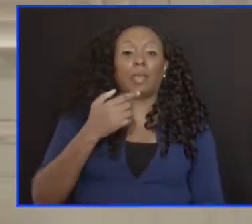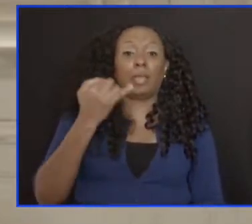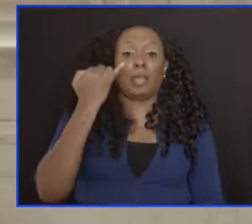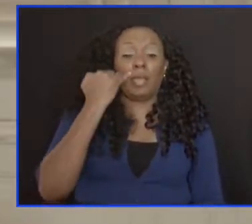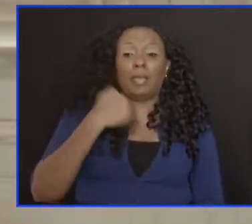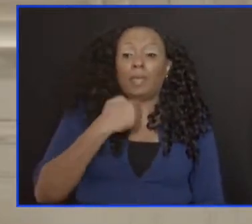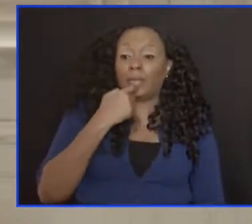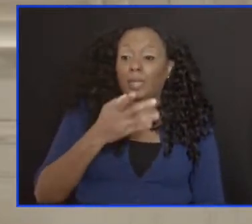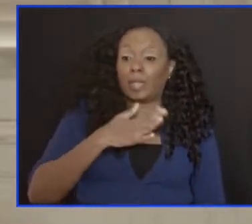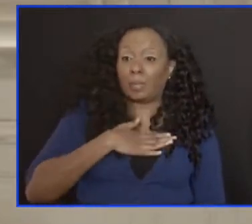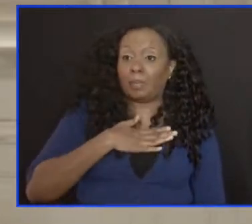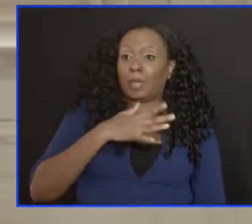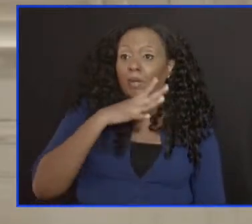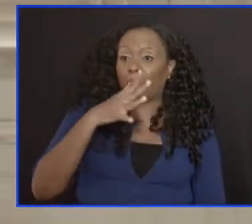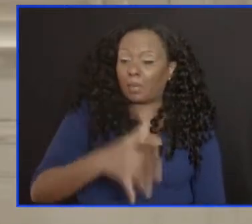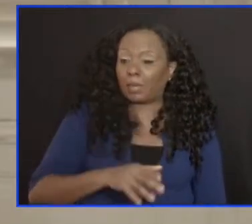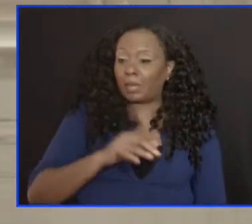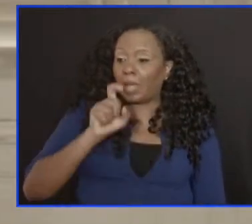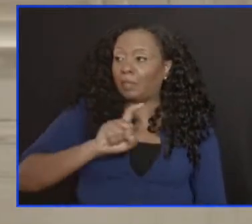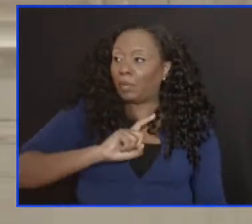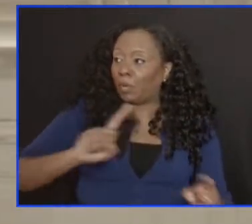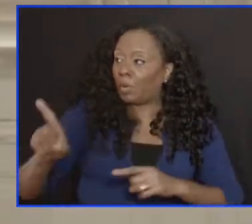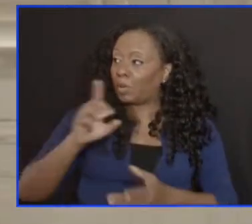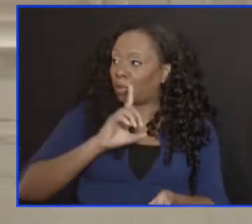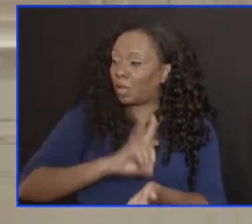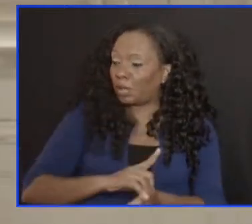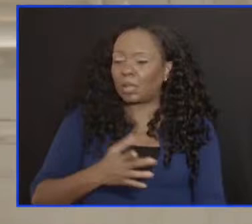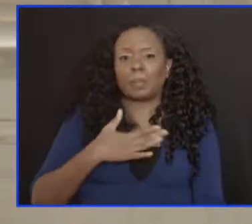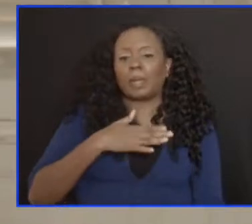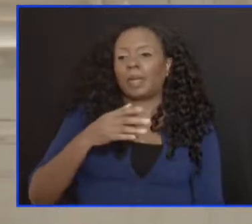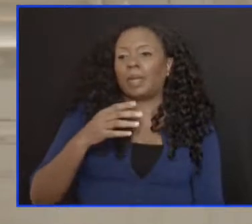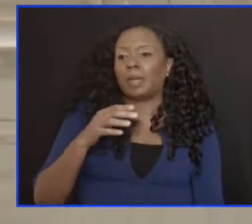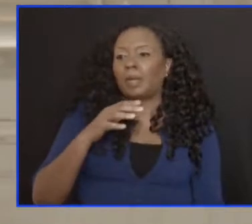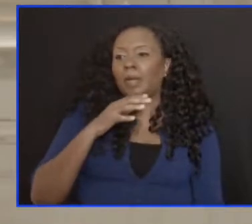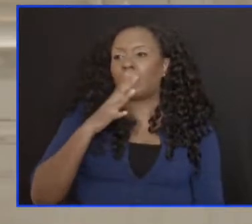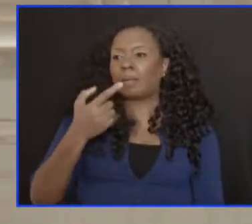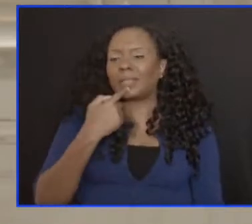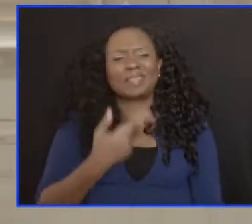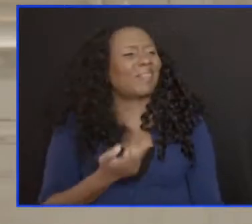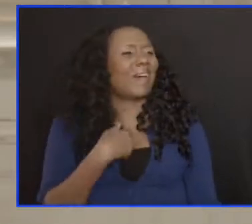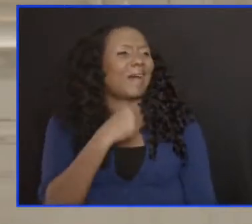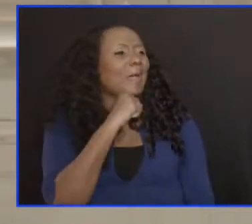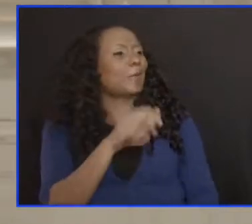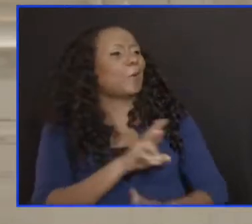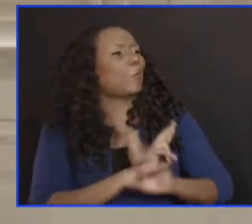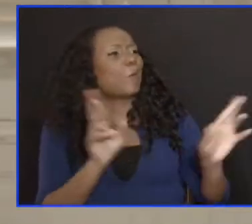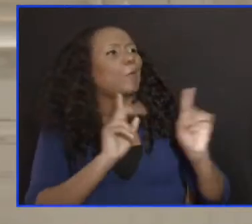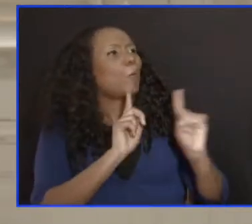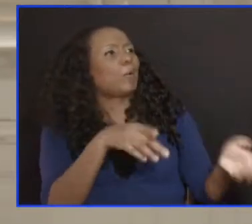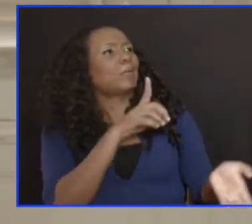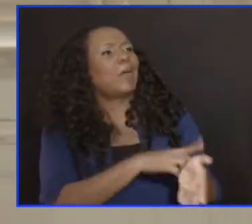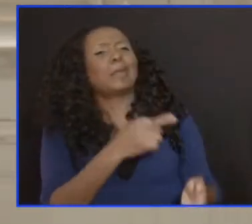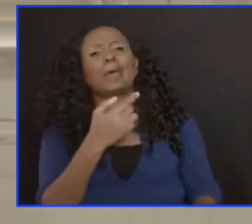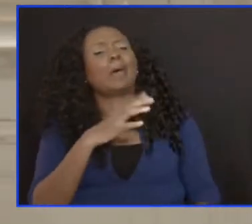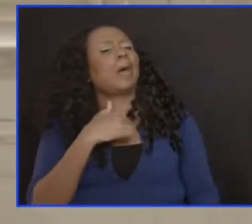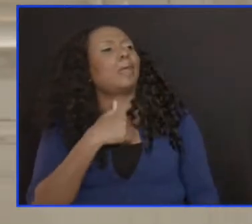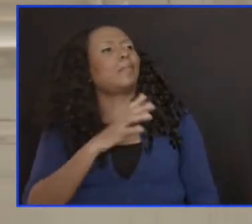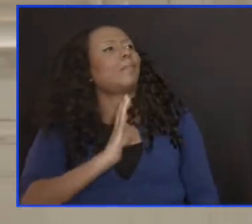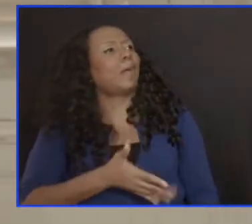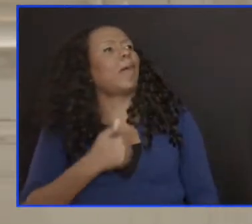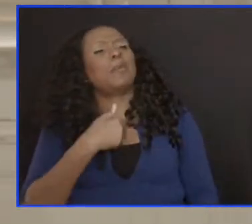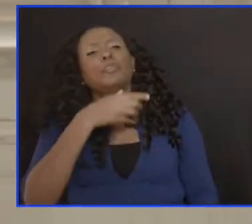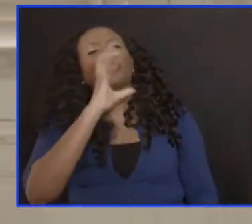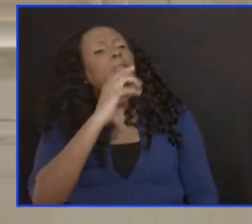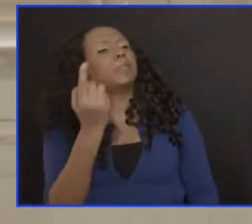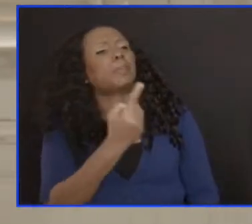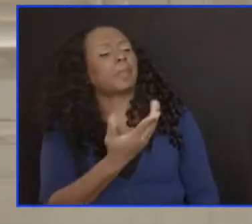listen, you need to go to the doctor because you get this sorted out, she probably will tell me, I ain't ready to go to no doctor, I'm going to be fine, I'm going to drink this, I'm going to drink that.